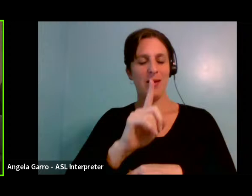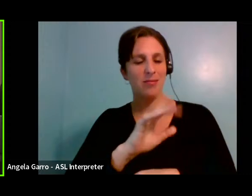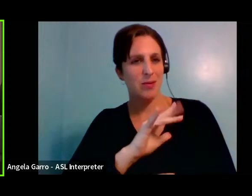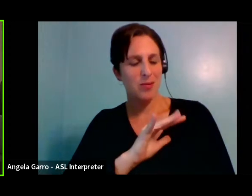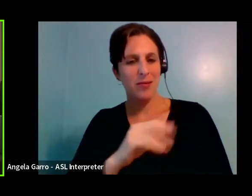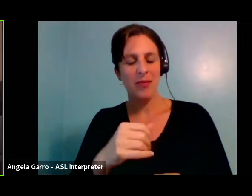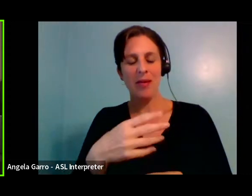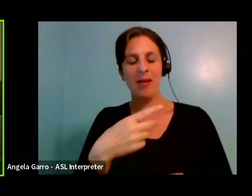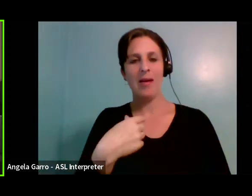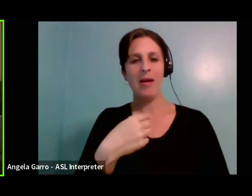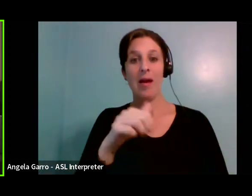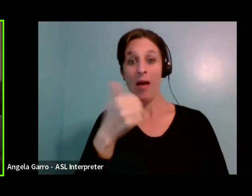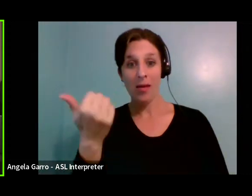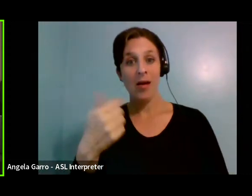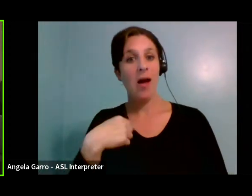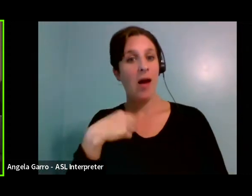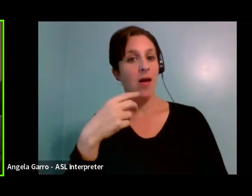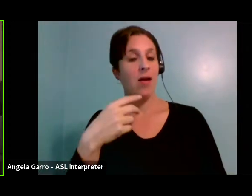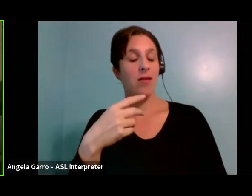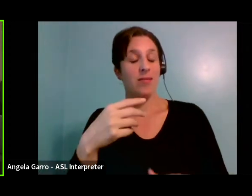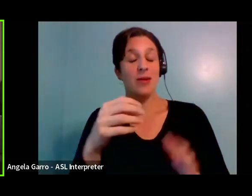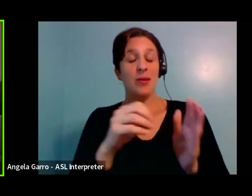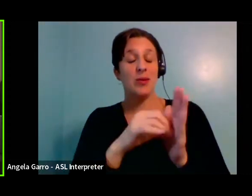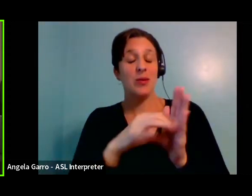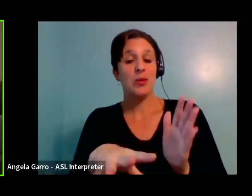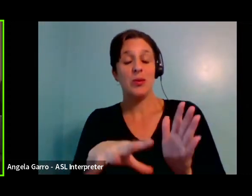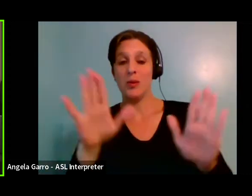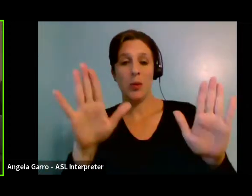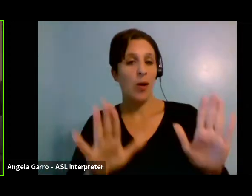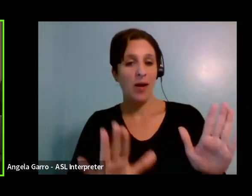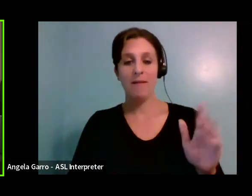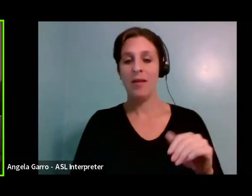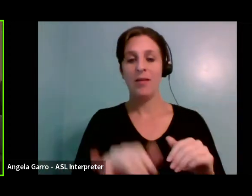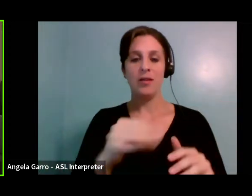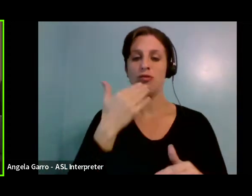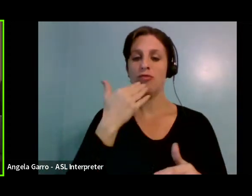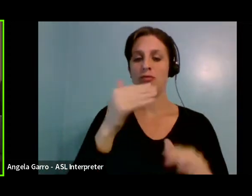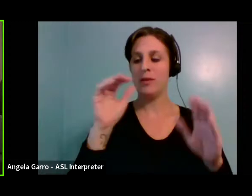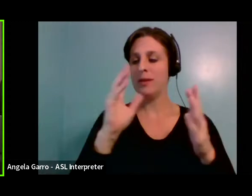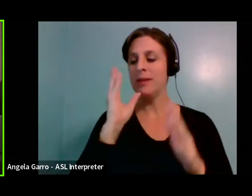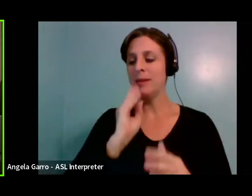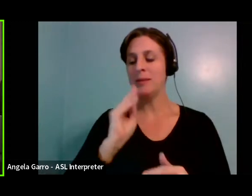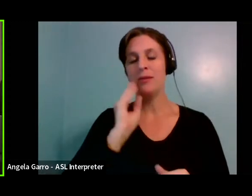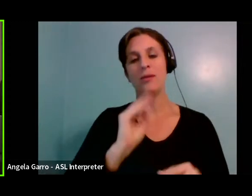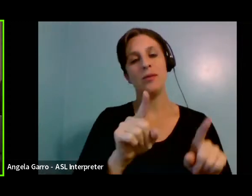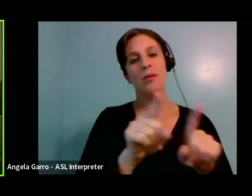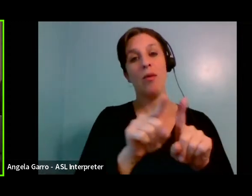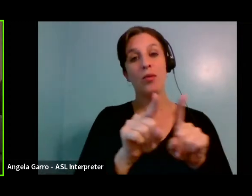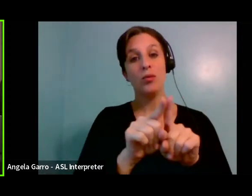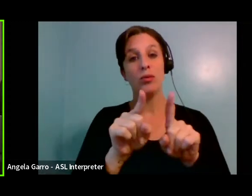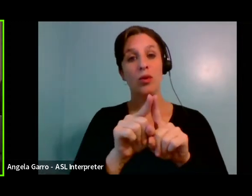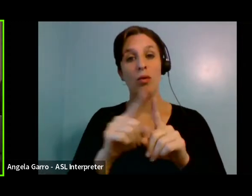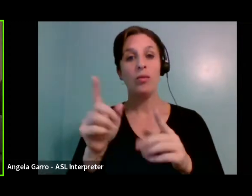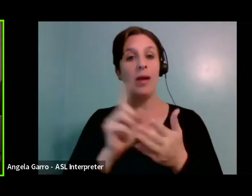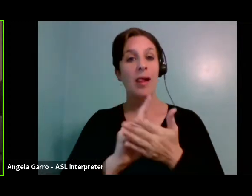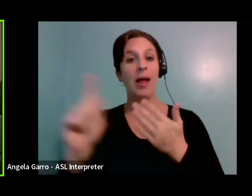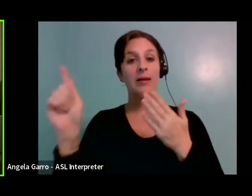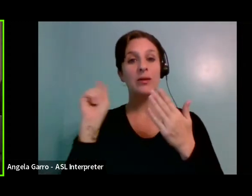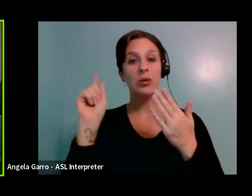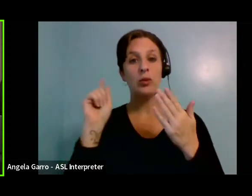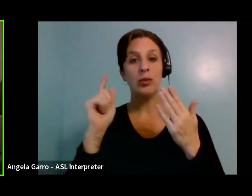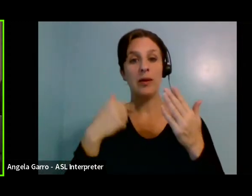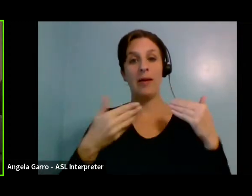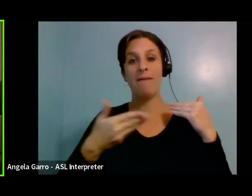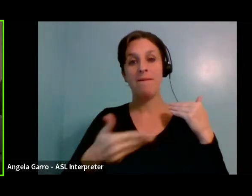things. The students were wonderful, so that was a good experience. Also, last week I was invited